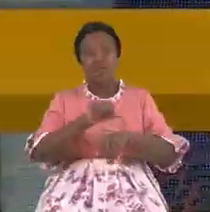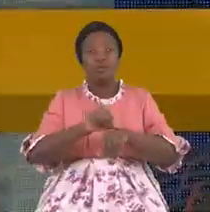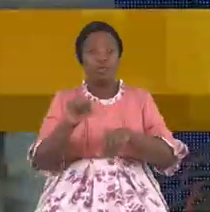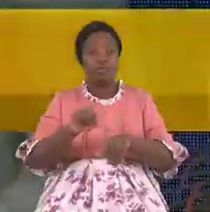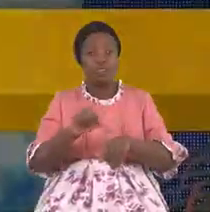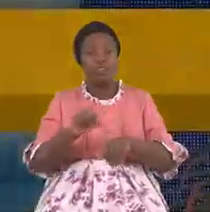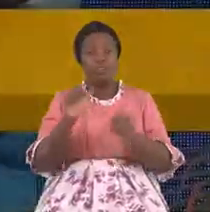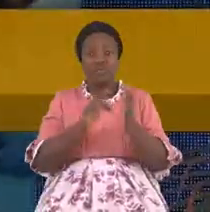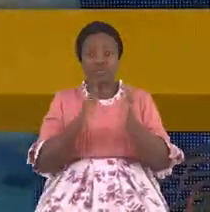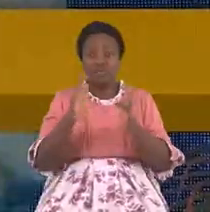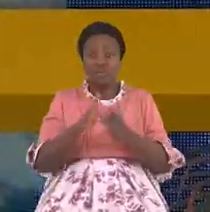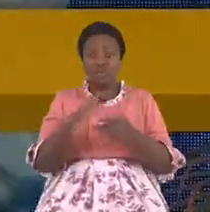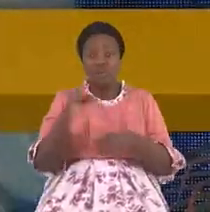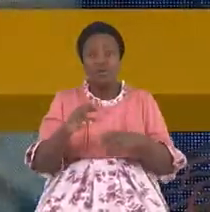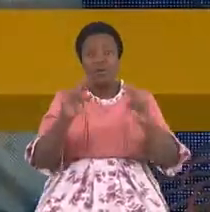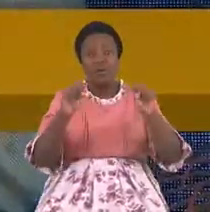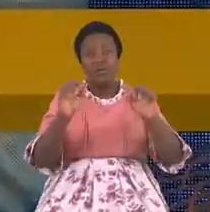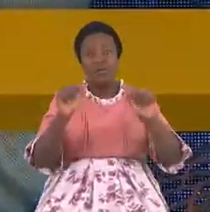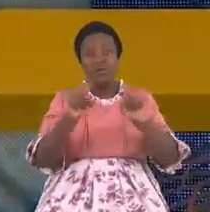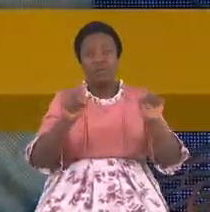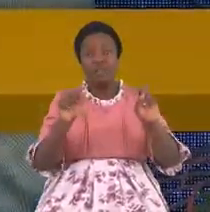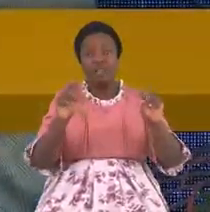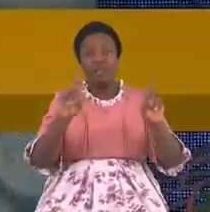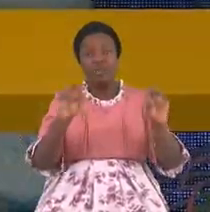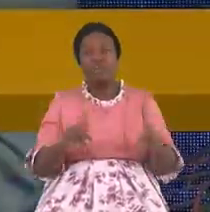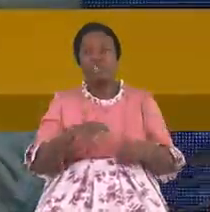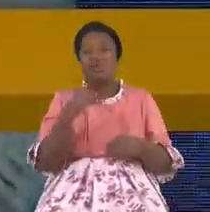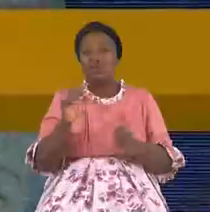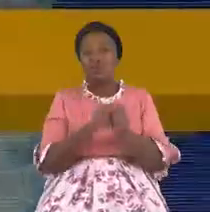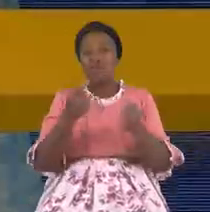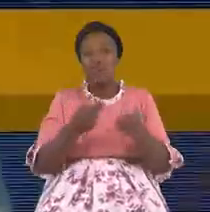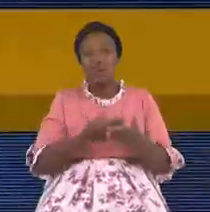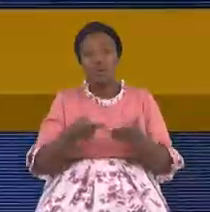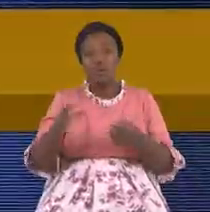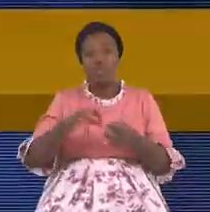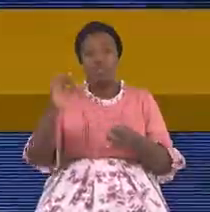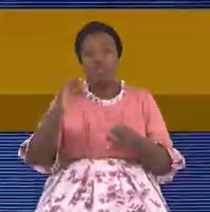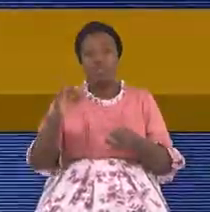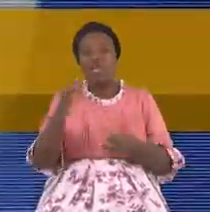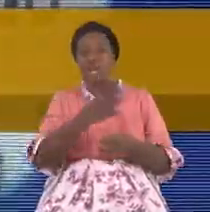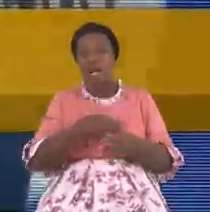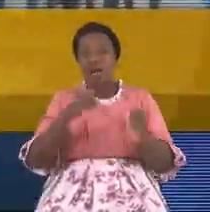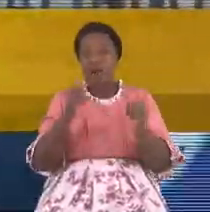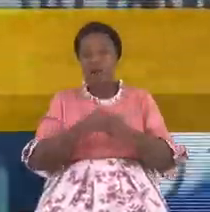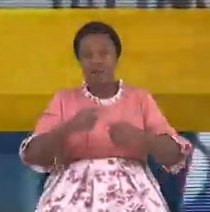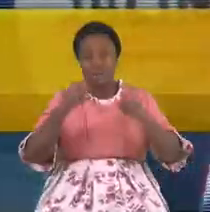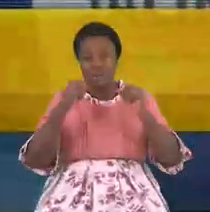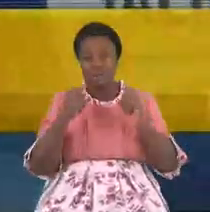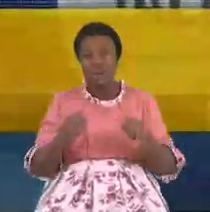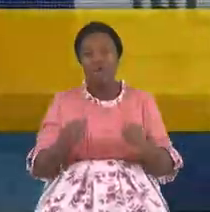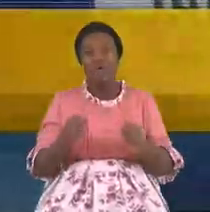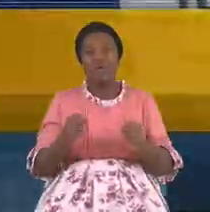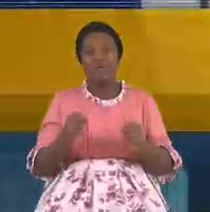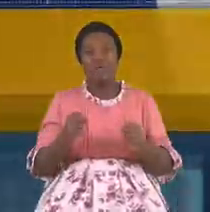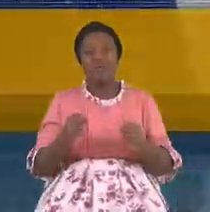Nazareth with the Holy Ghost and with power. With the Holy Ghost and with power. Then it